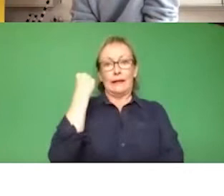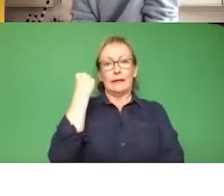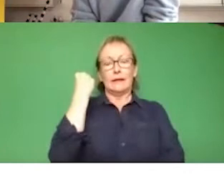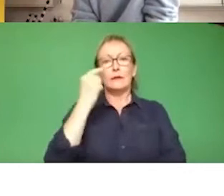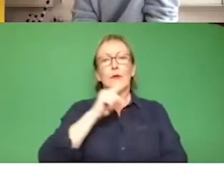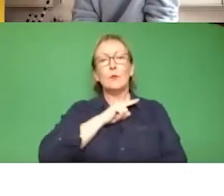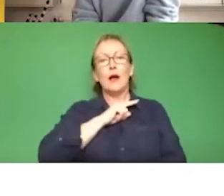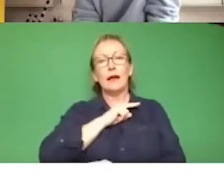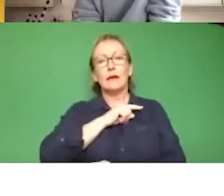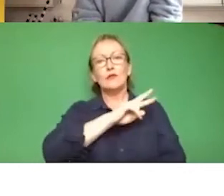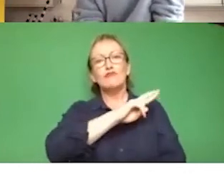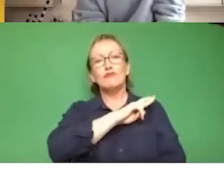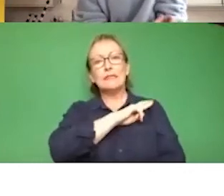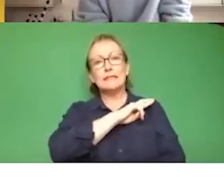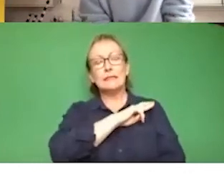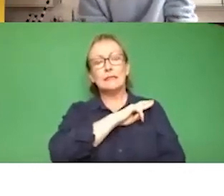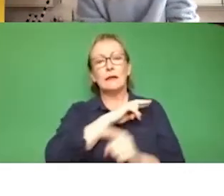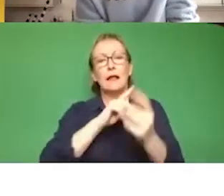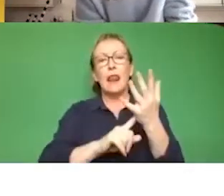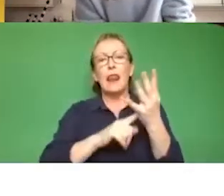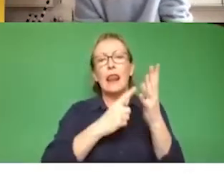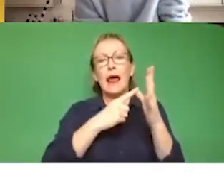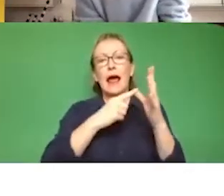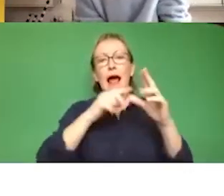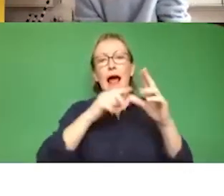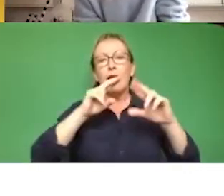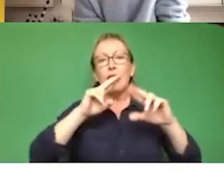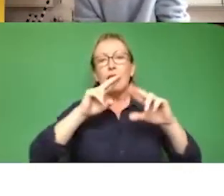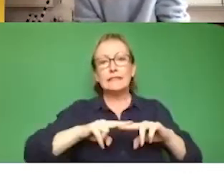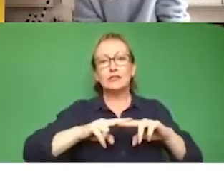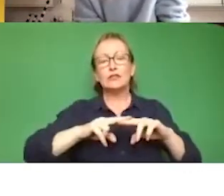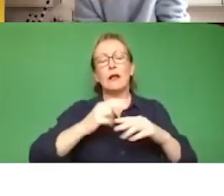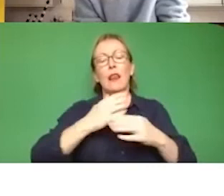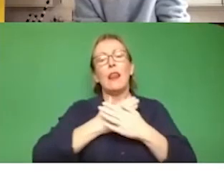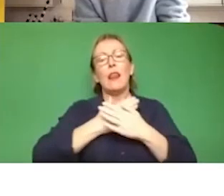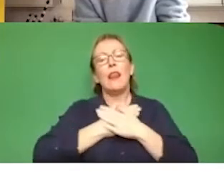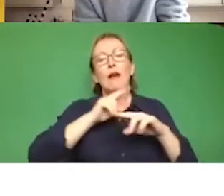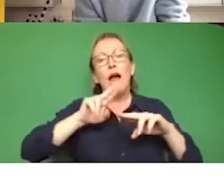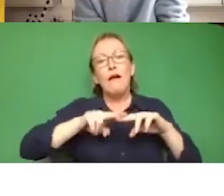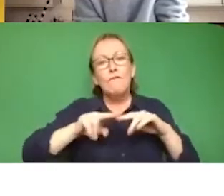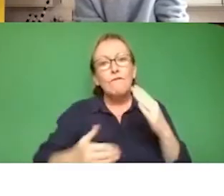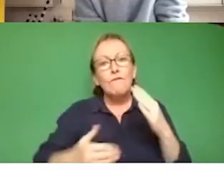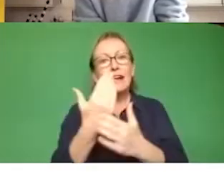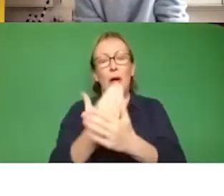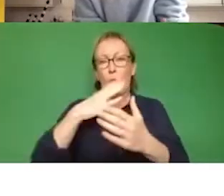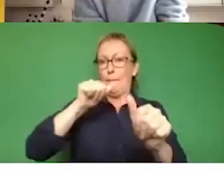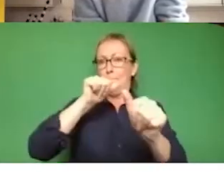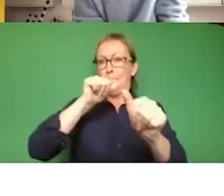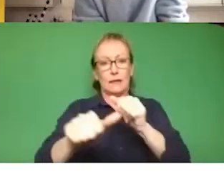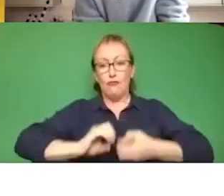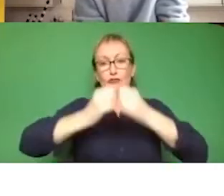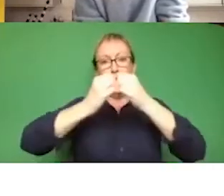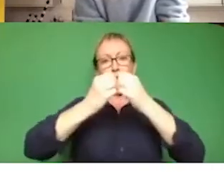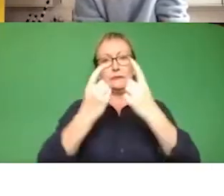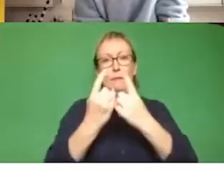wanted to do La Fetiche. We love fashion, but we wanted to do it better, you know, so we wanted to create things that we love. And as I said, sort of edit